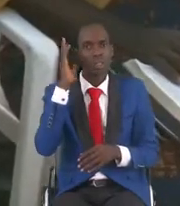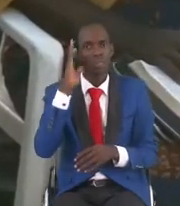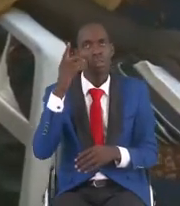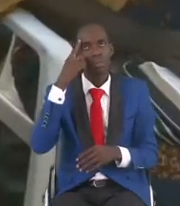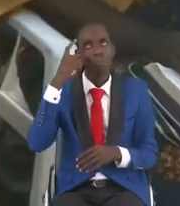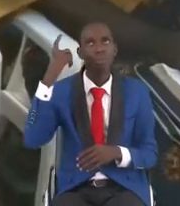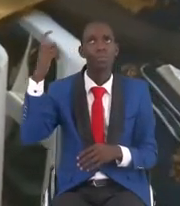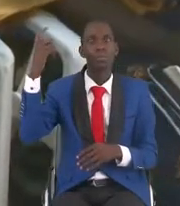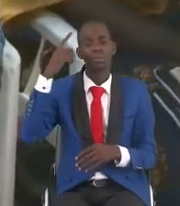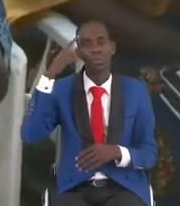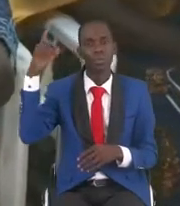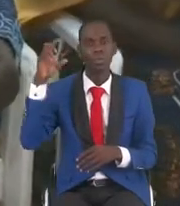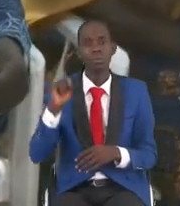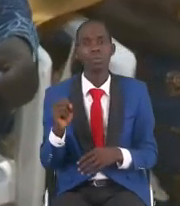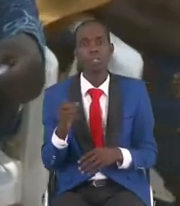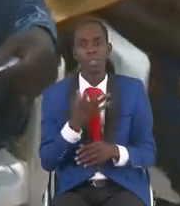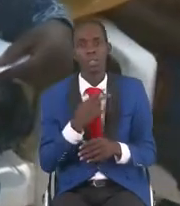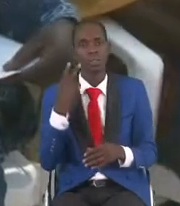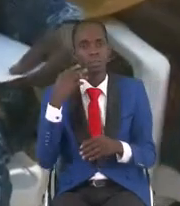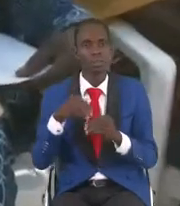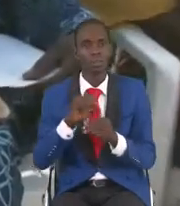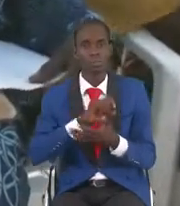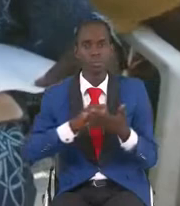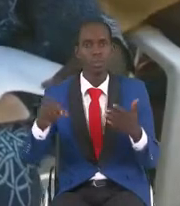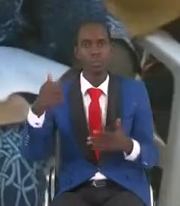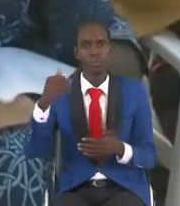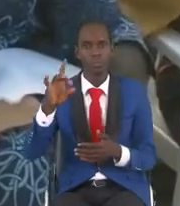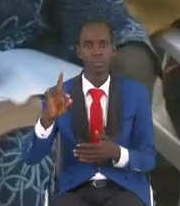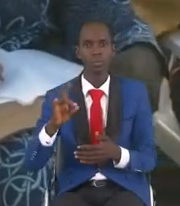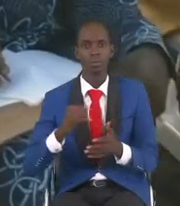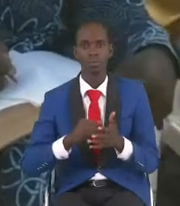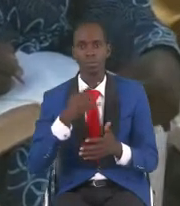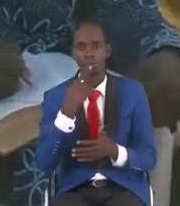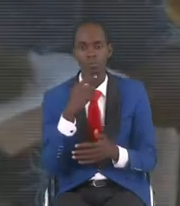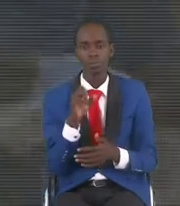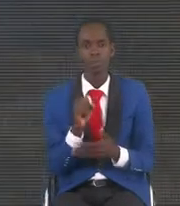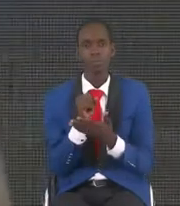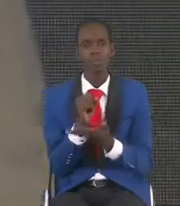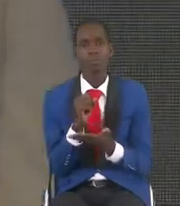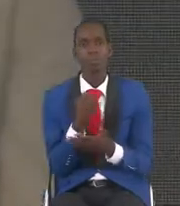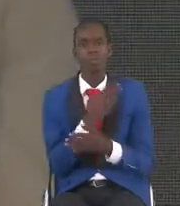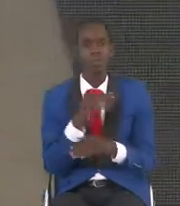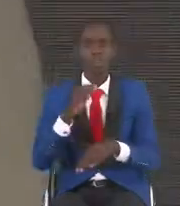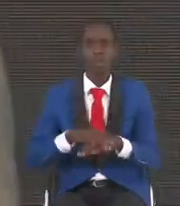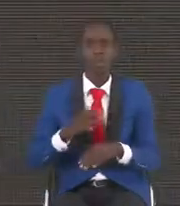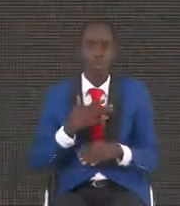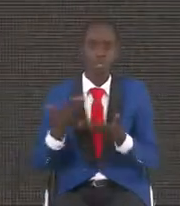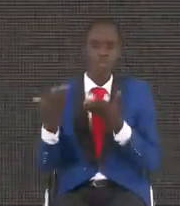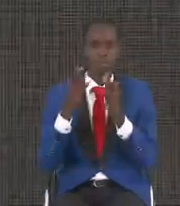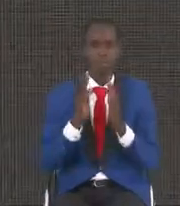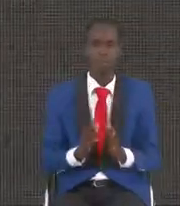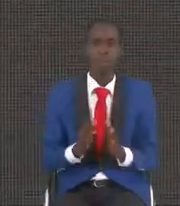dreams. And then it tells us in verse 18, it says, and on my servants and on